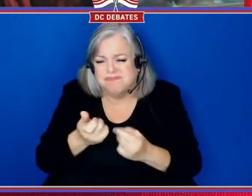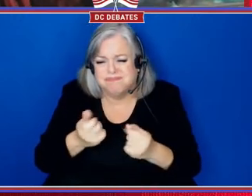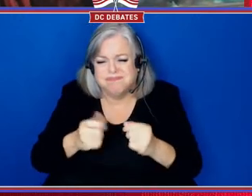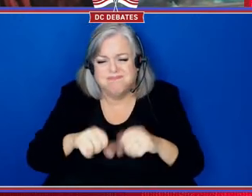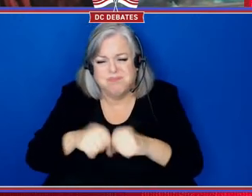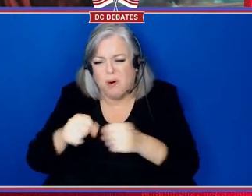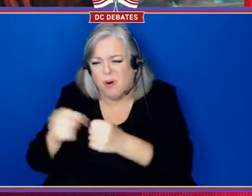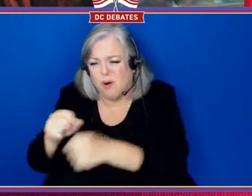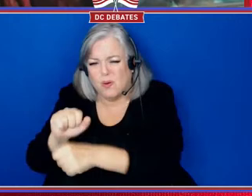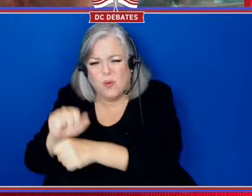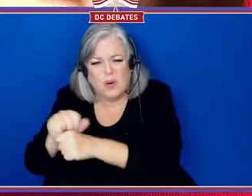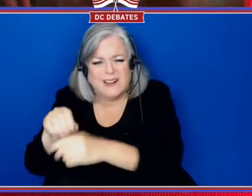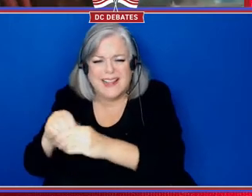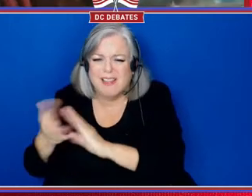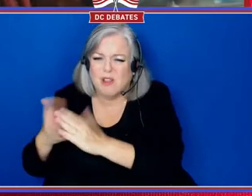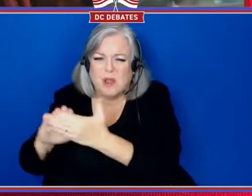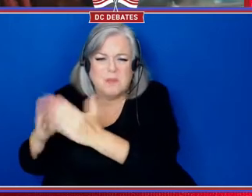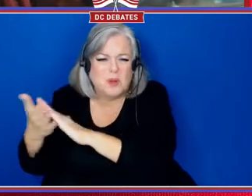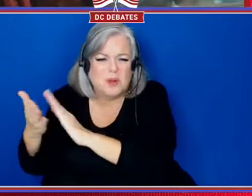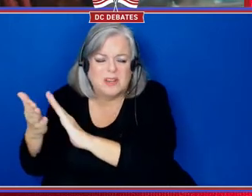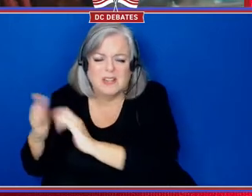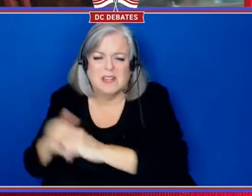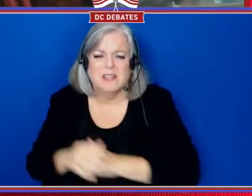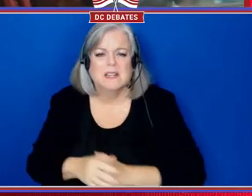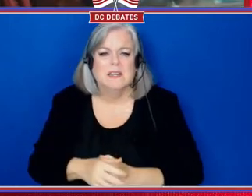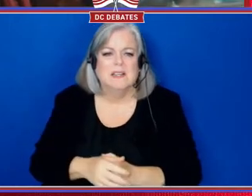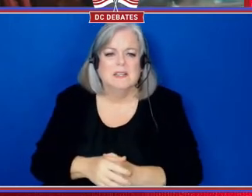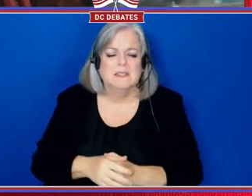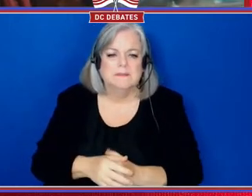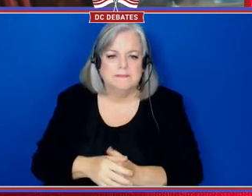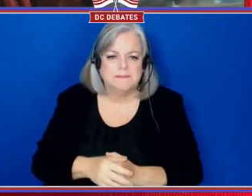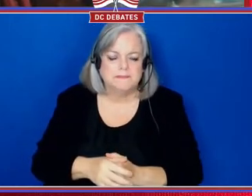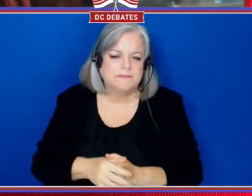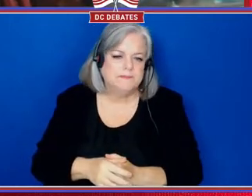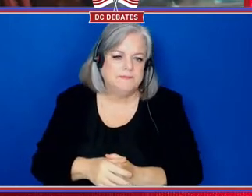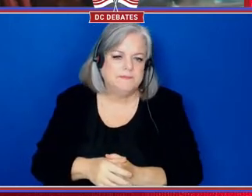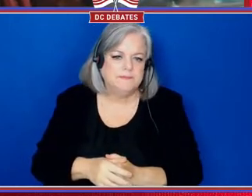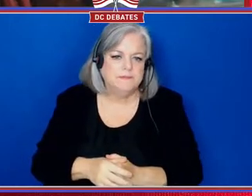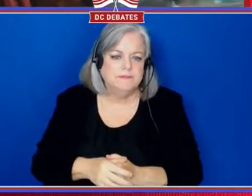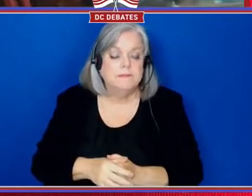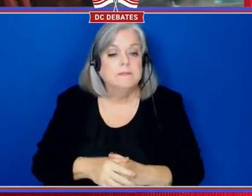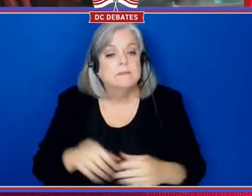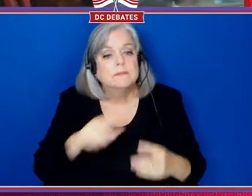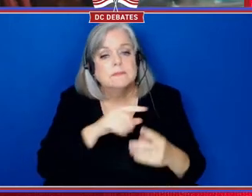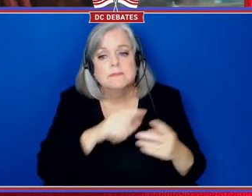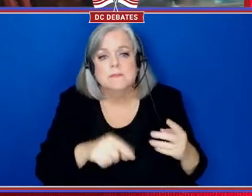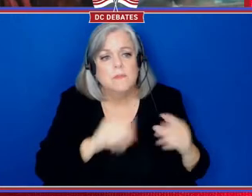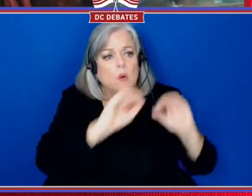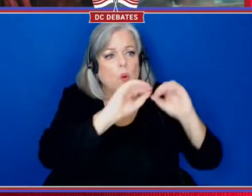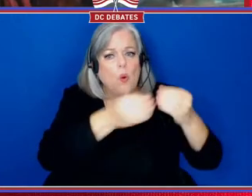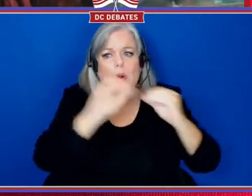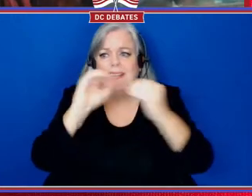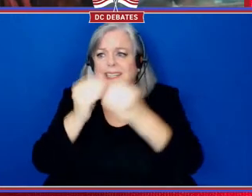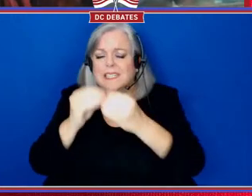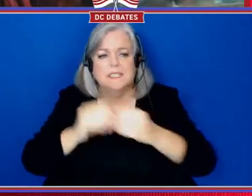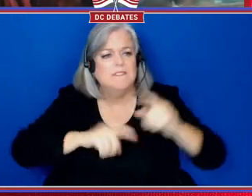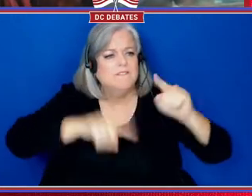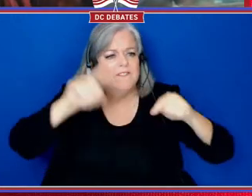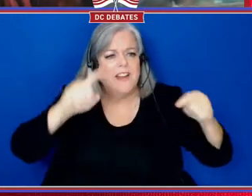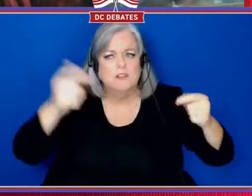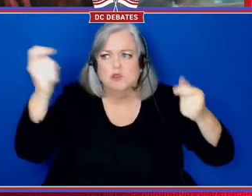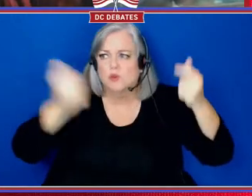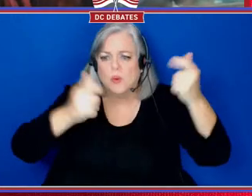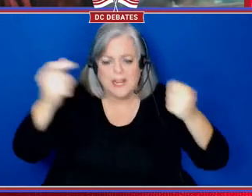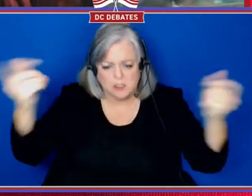interrupters together from the both different organizations or different grants to make sure they're communicating, because if